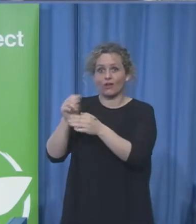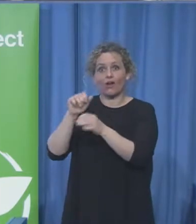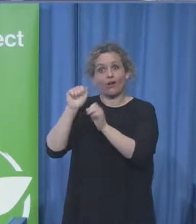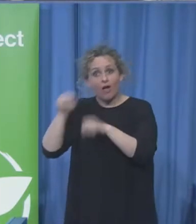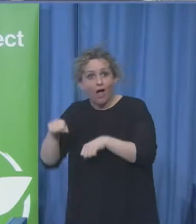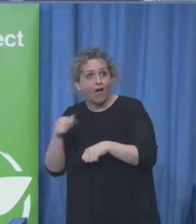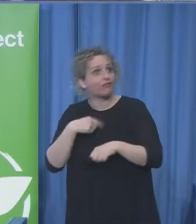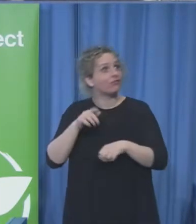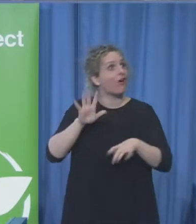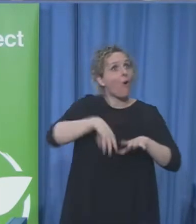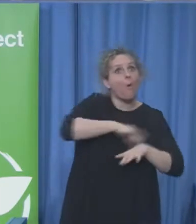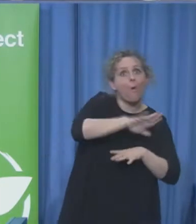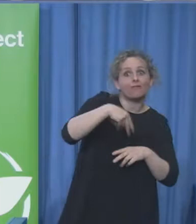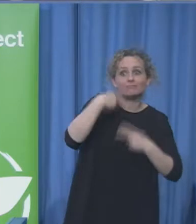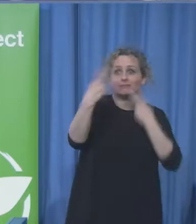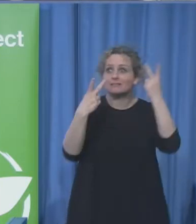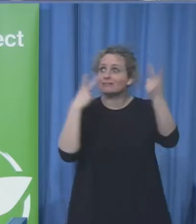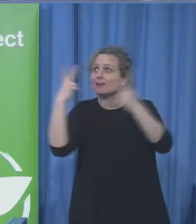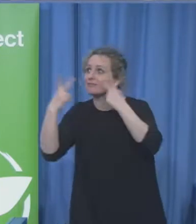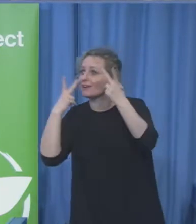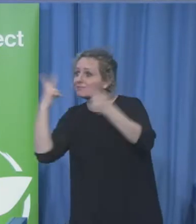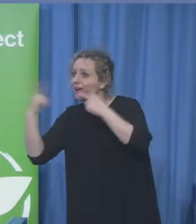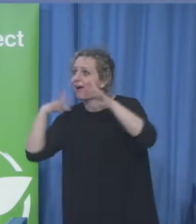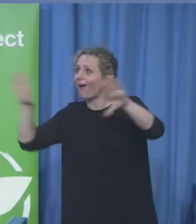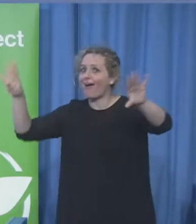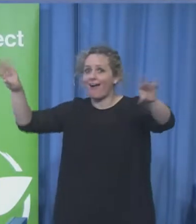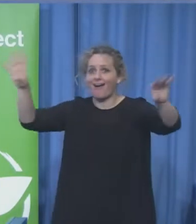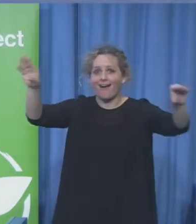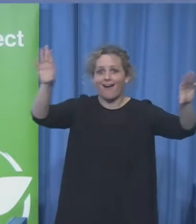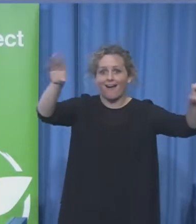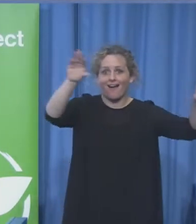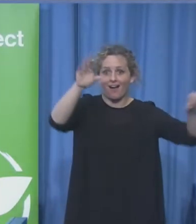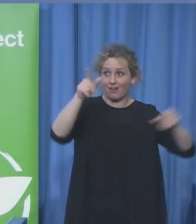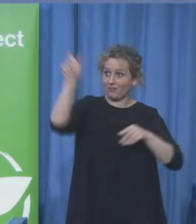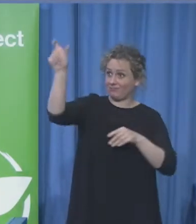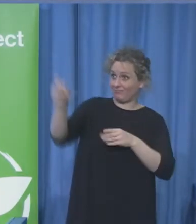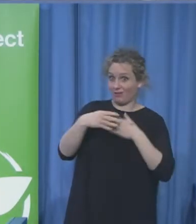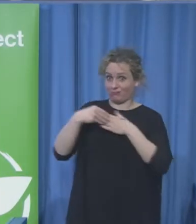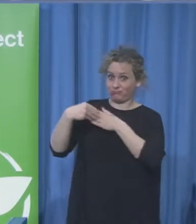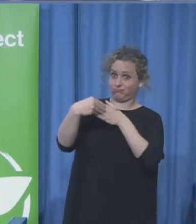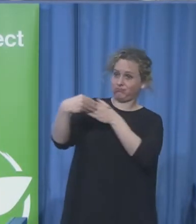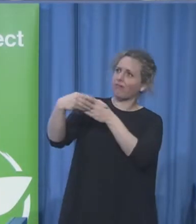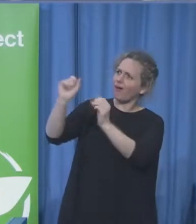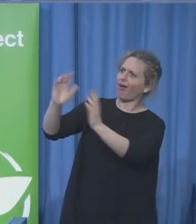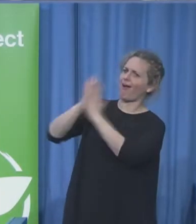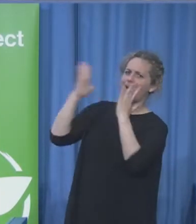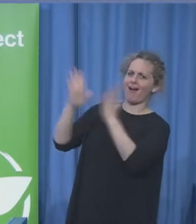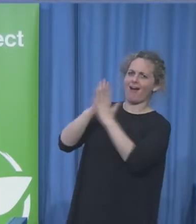that, you know, they give you the history of what happened here.